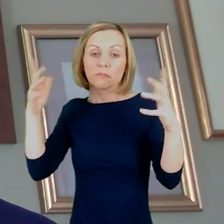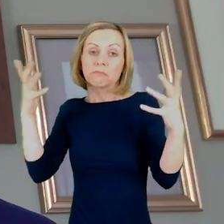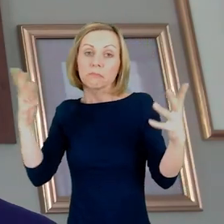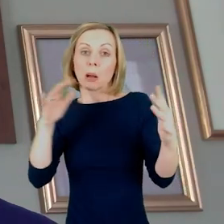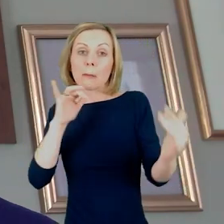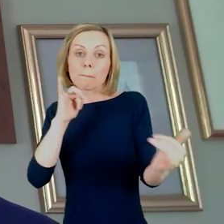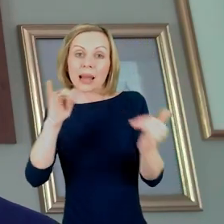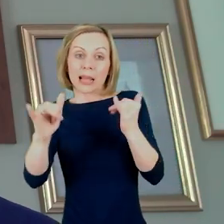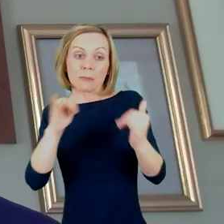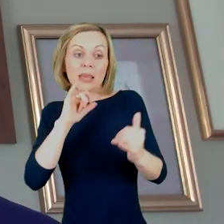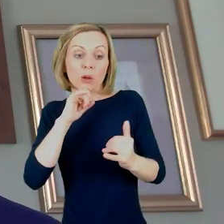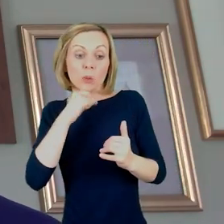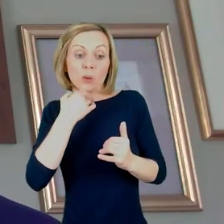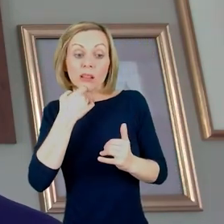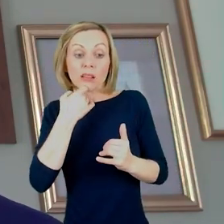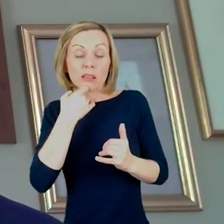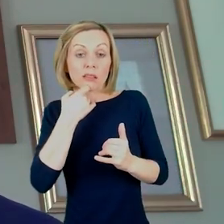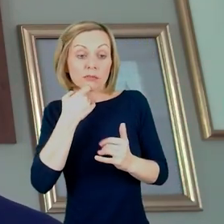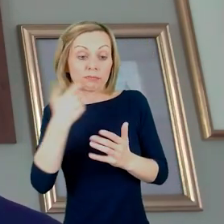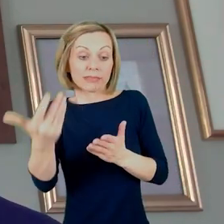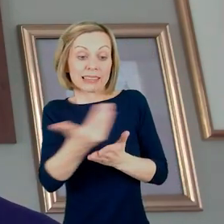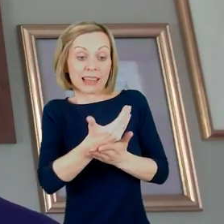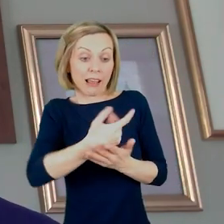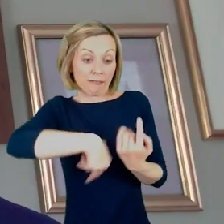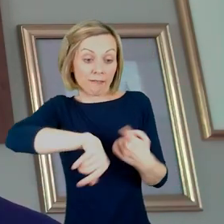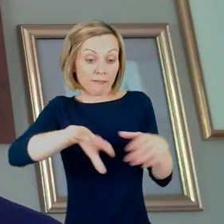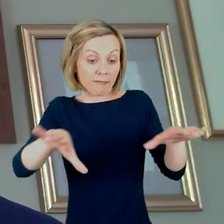be gracious to the remnant of Joseph.